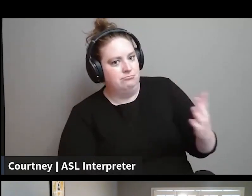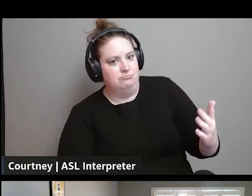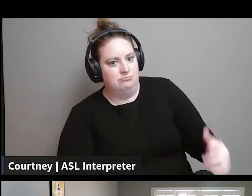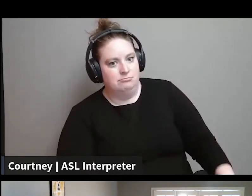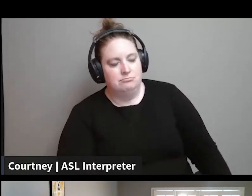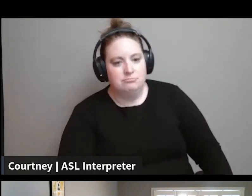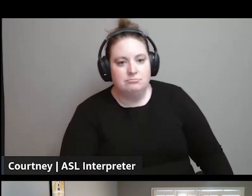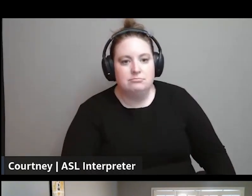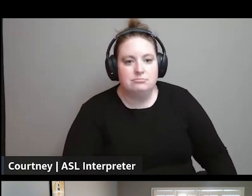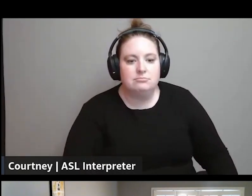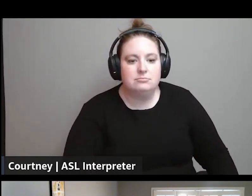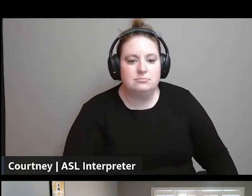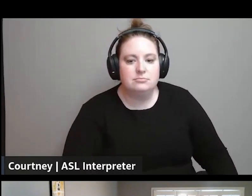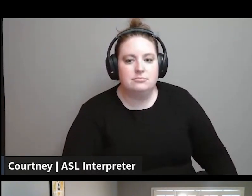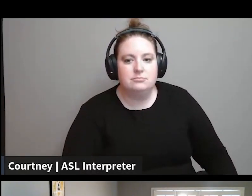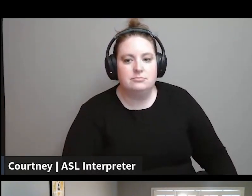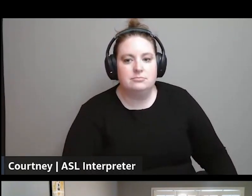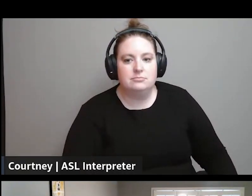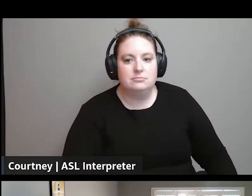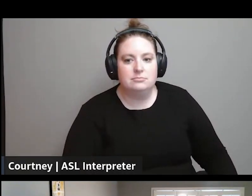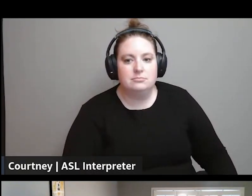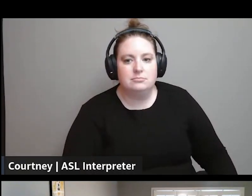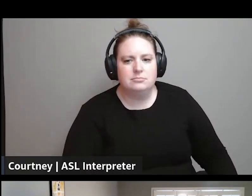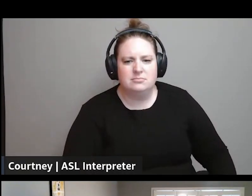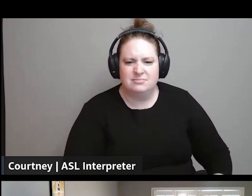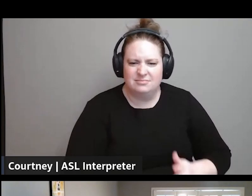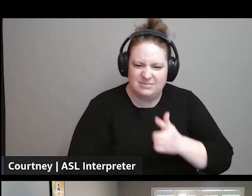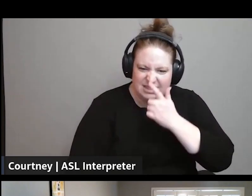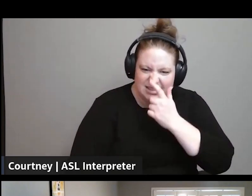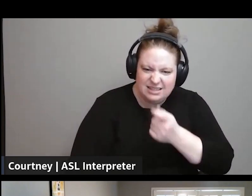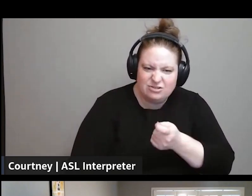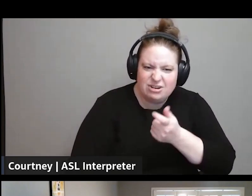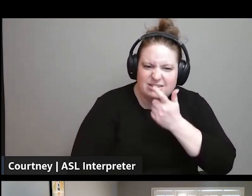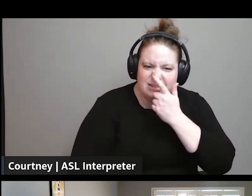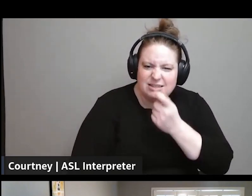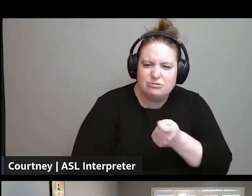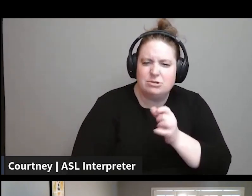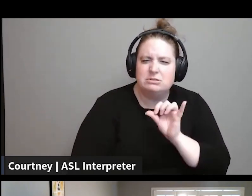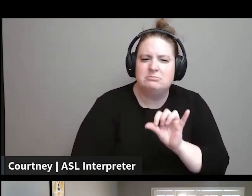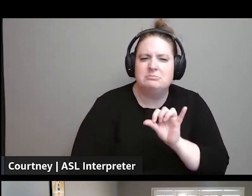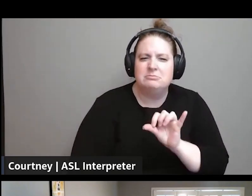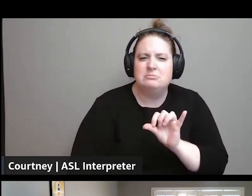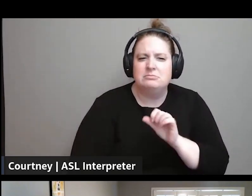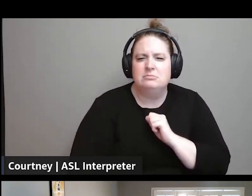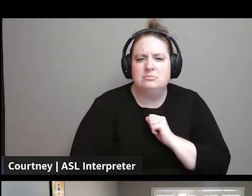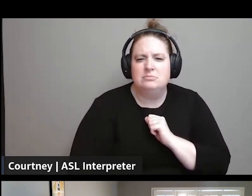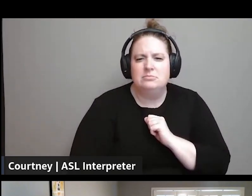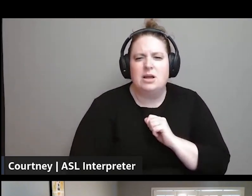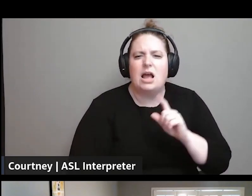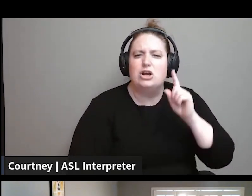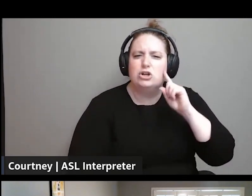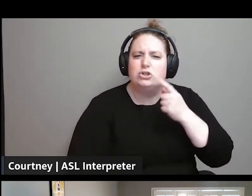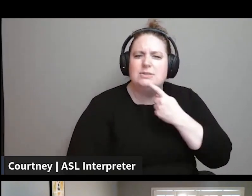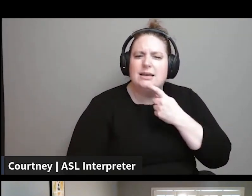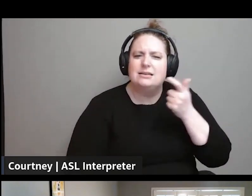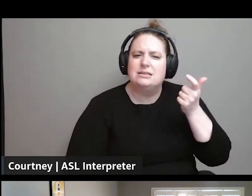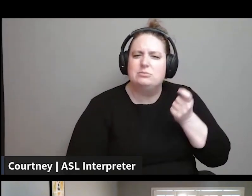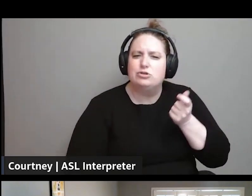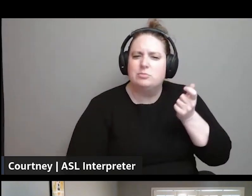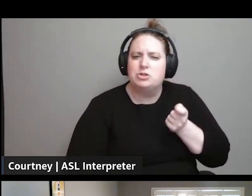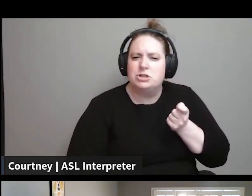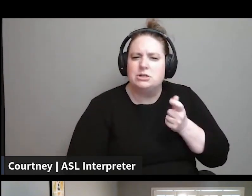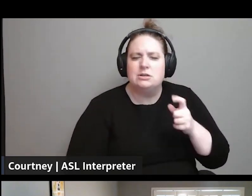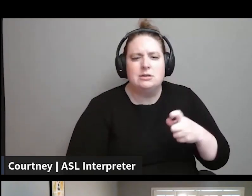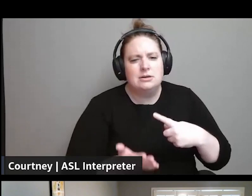available. Mm. Super interesting. Um, I heard you say like subscription. Can you talk a little bit about